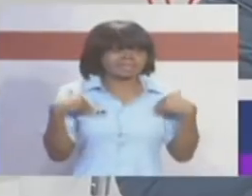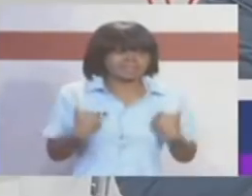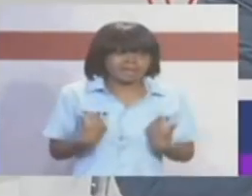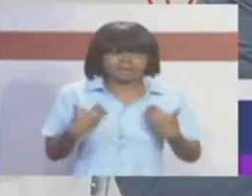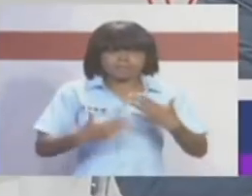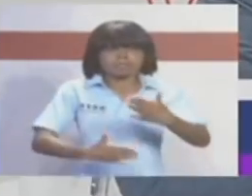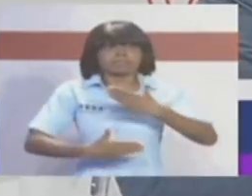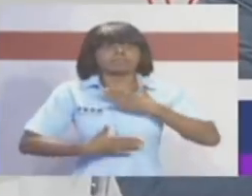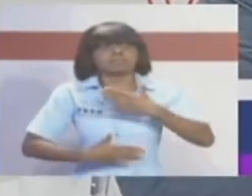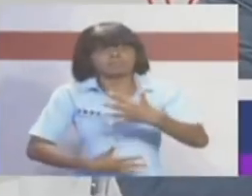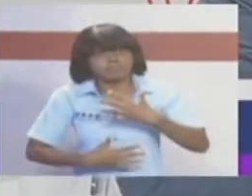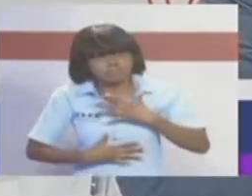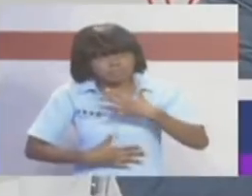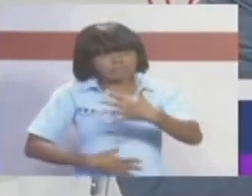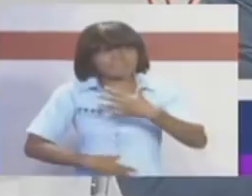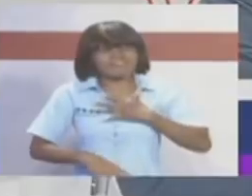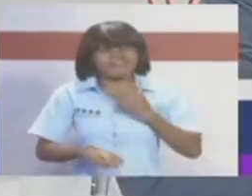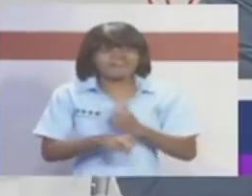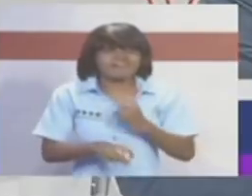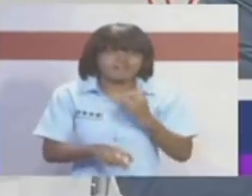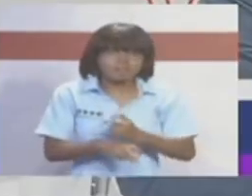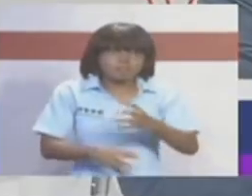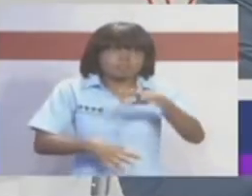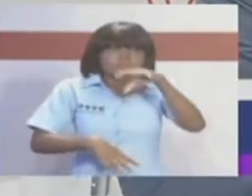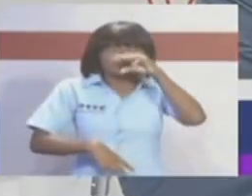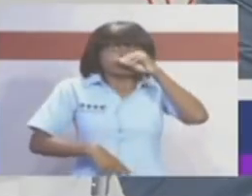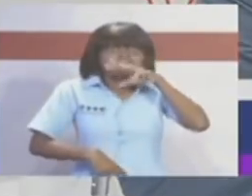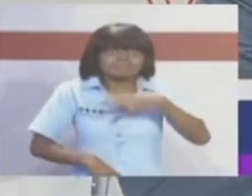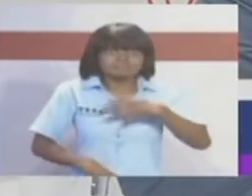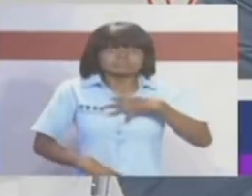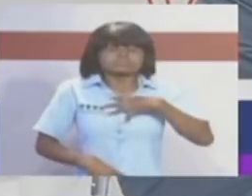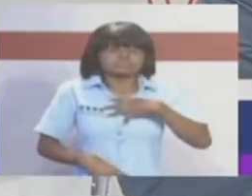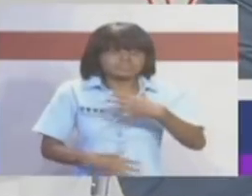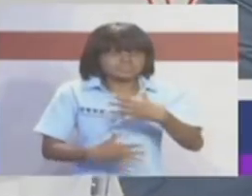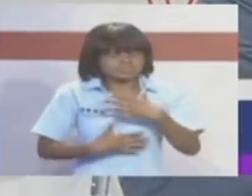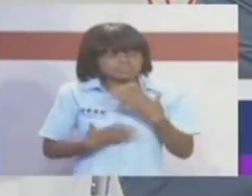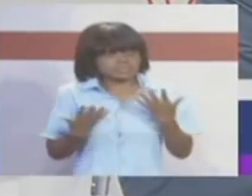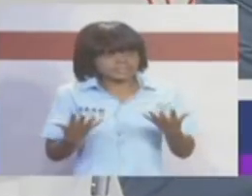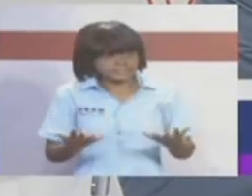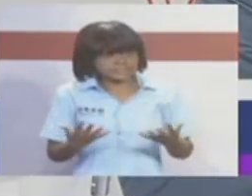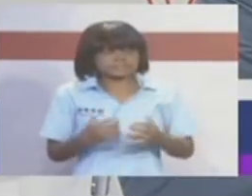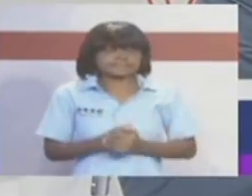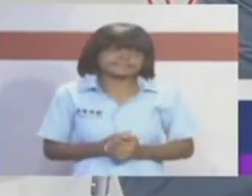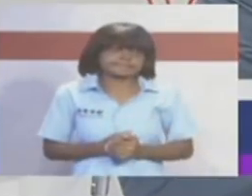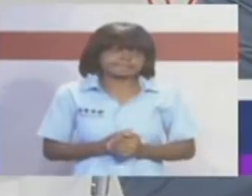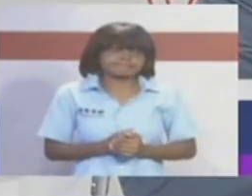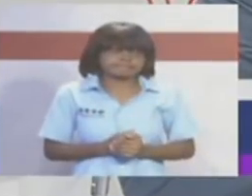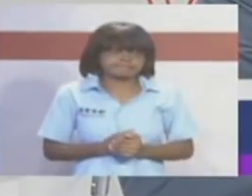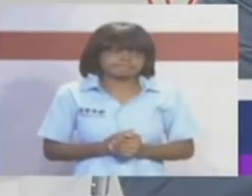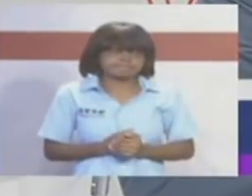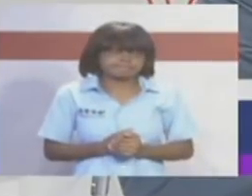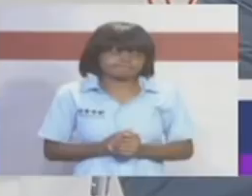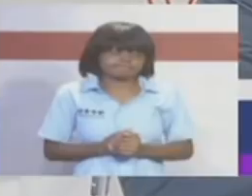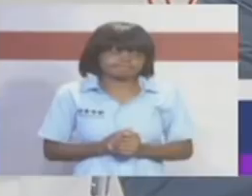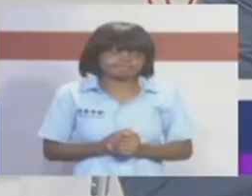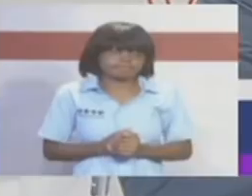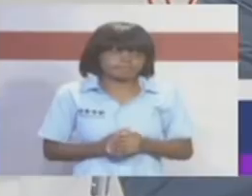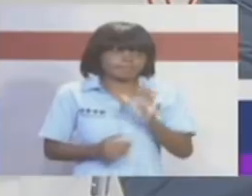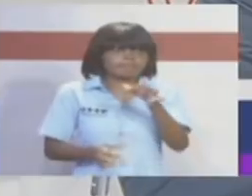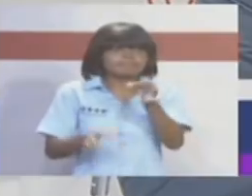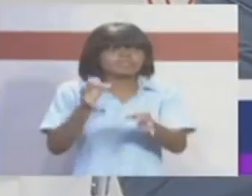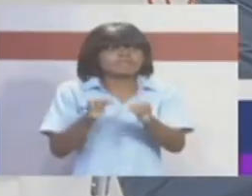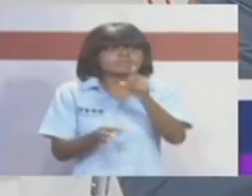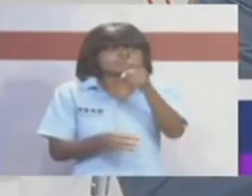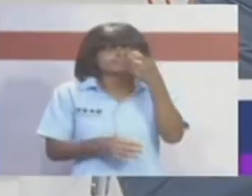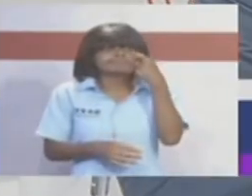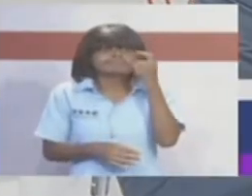that oxygen saturation that you read on that finger monitor, if those levels drop to a place